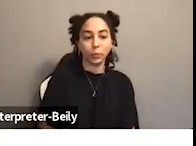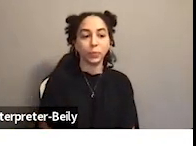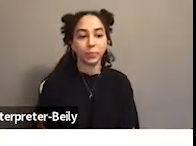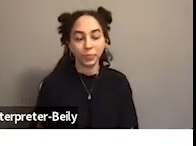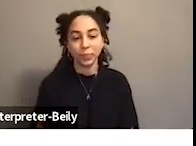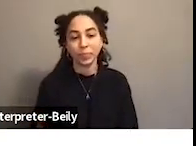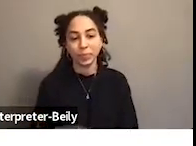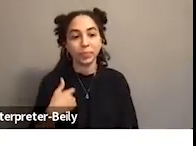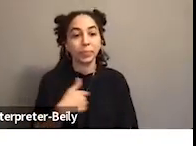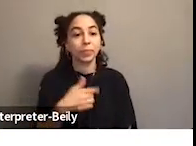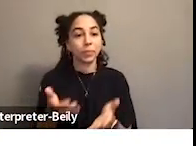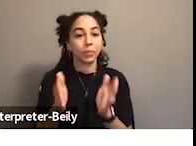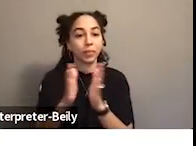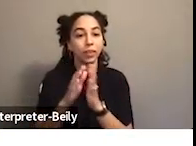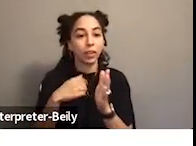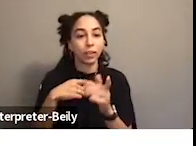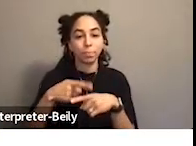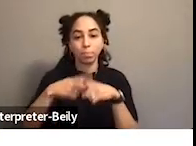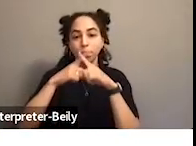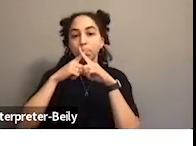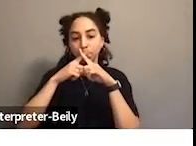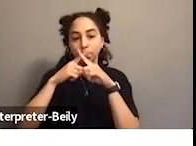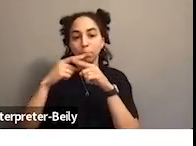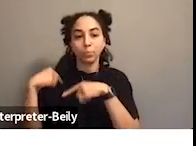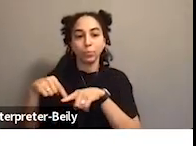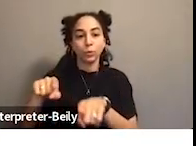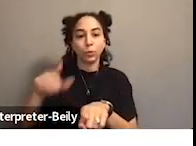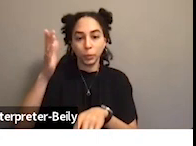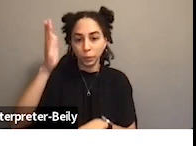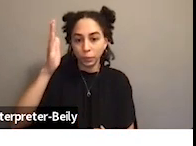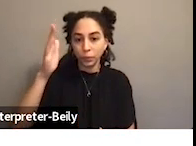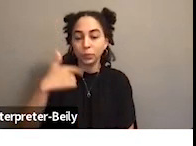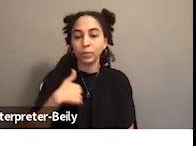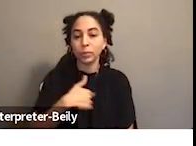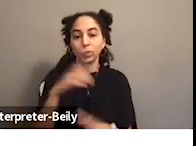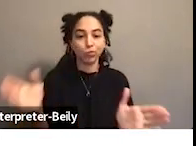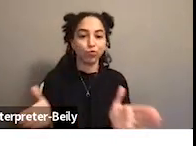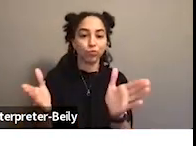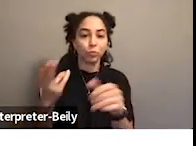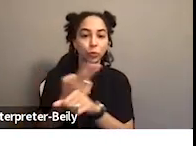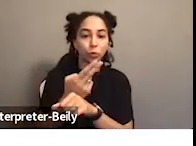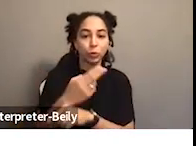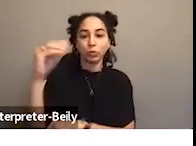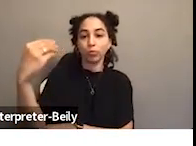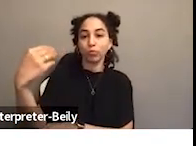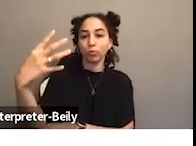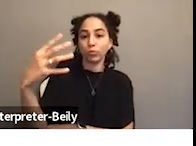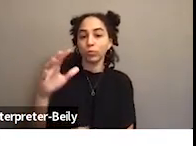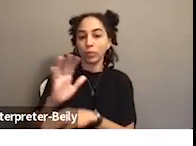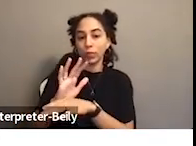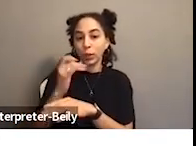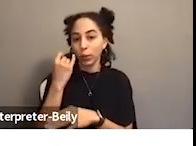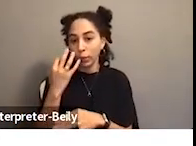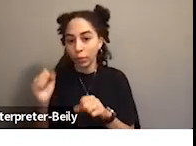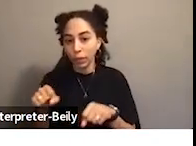We ask to make sure that you are muted throughout the presentation, and we do encourage you to use video if possible. Today's